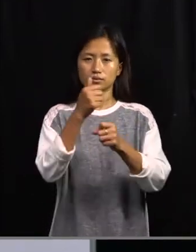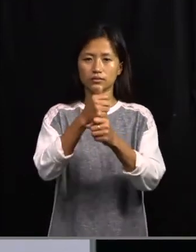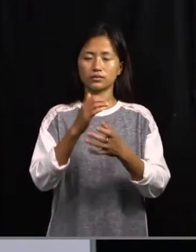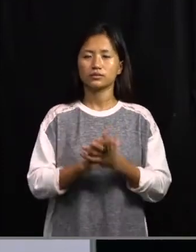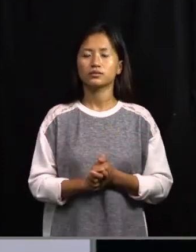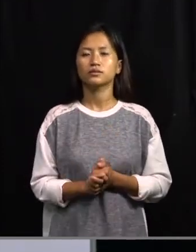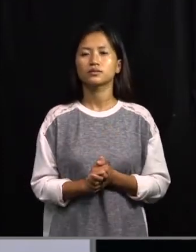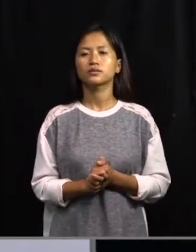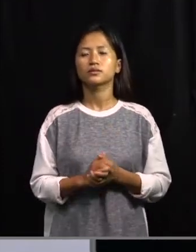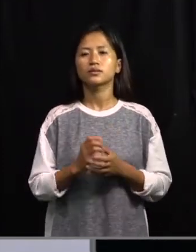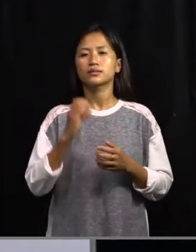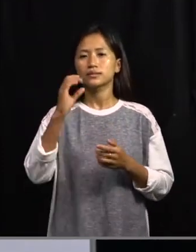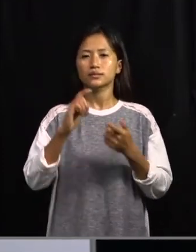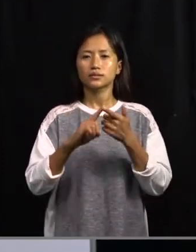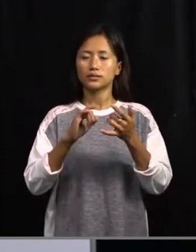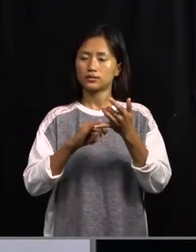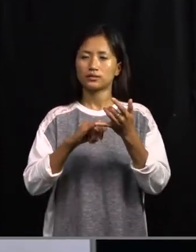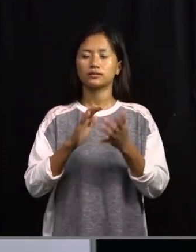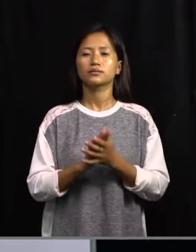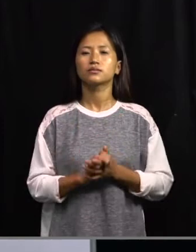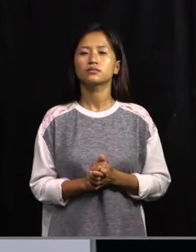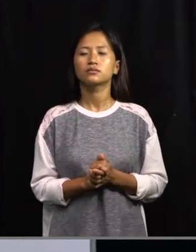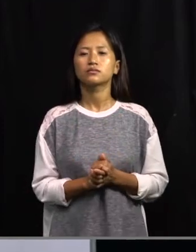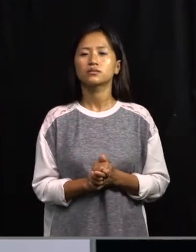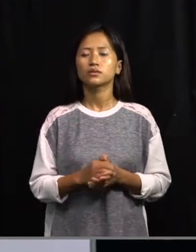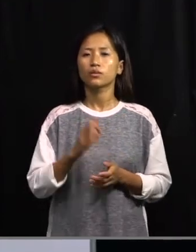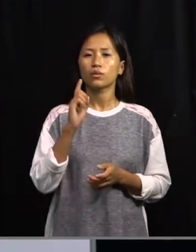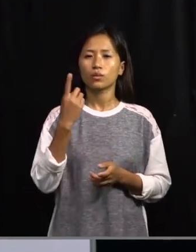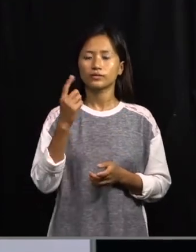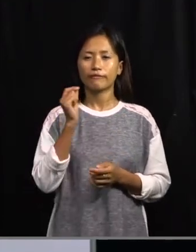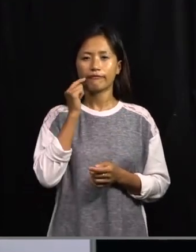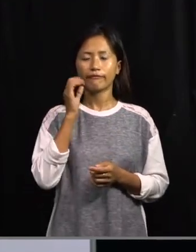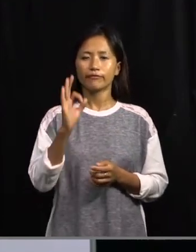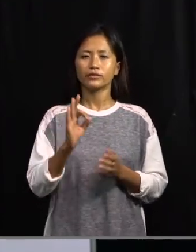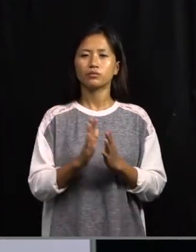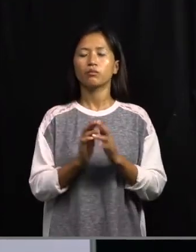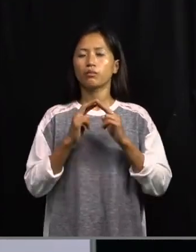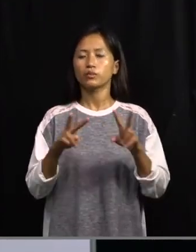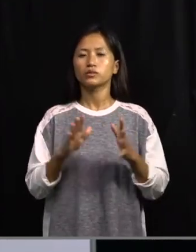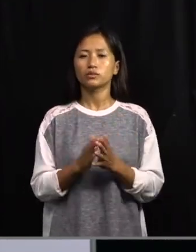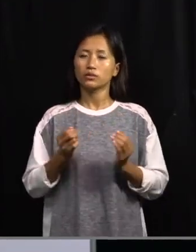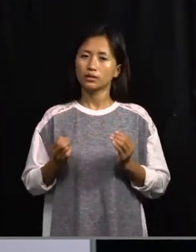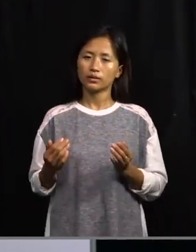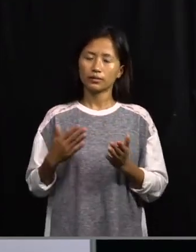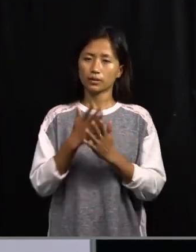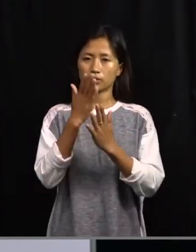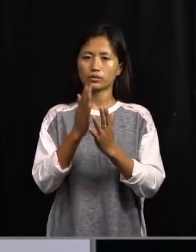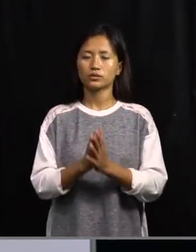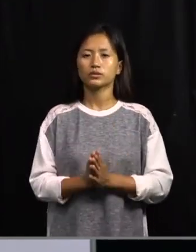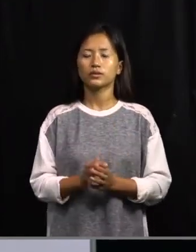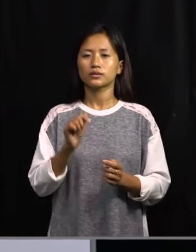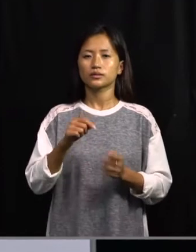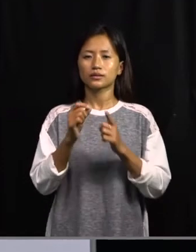CESS, C-E-S-S. This is one very important term we came across during this